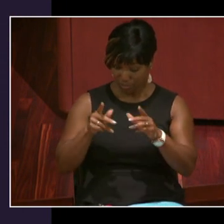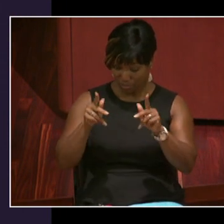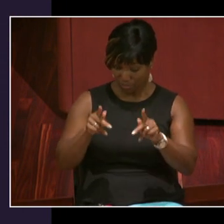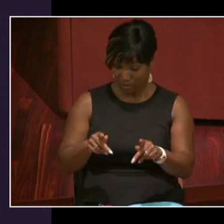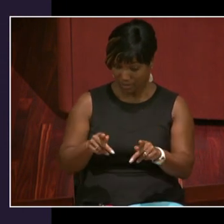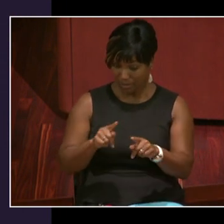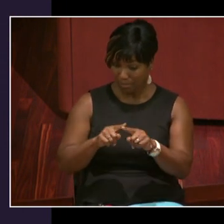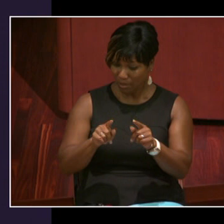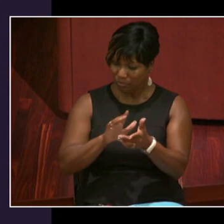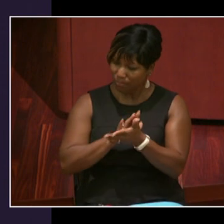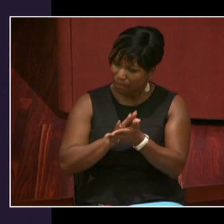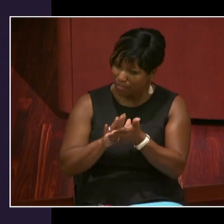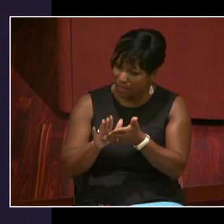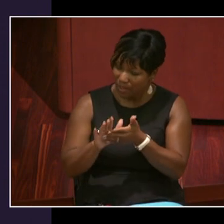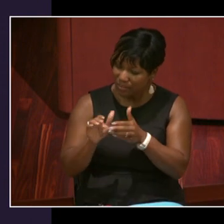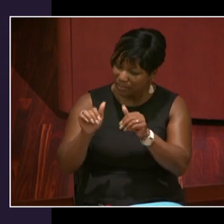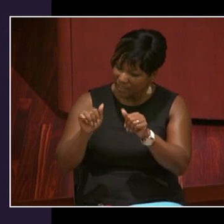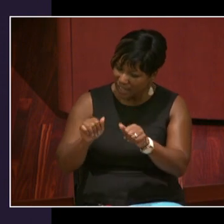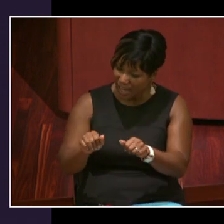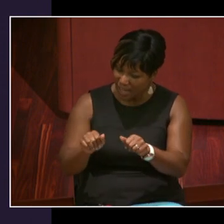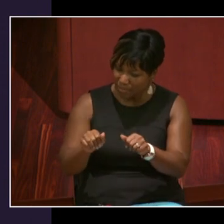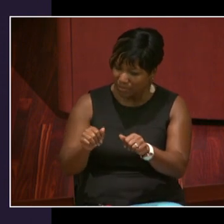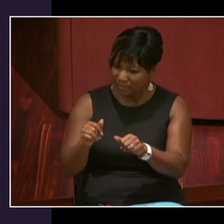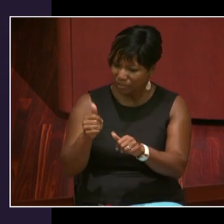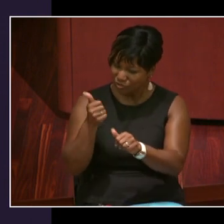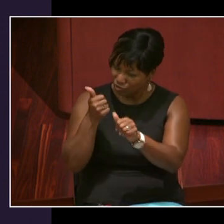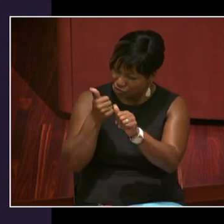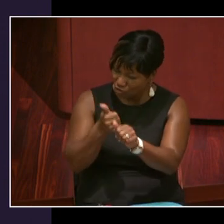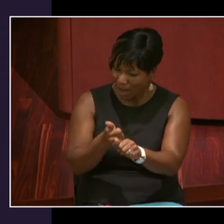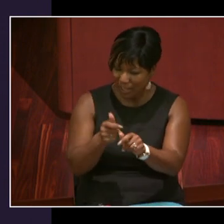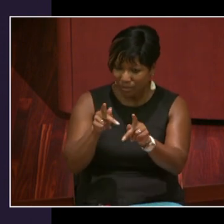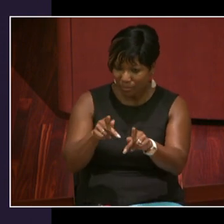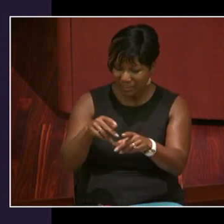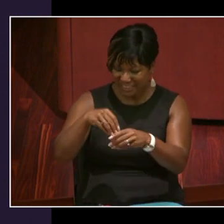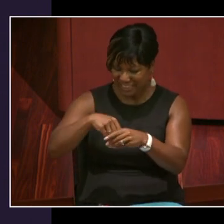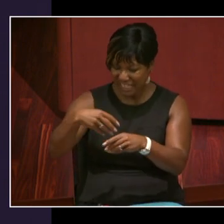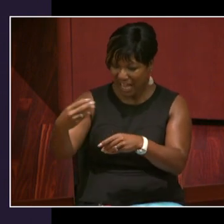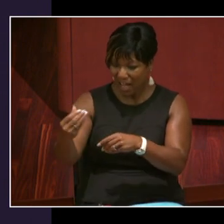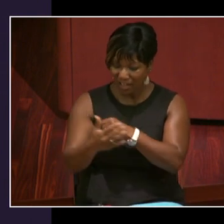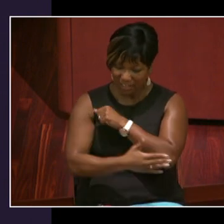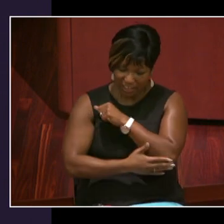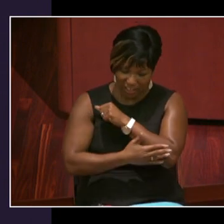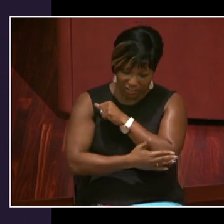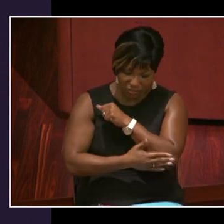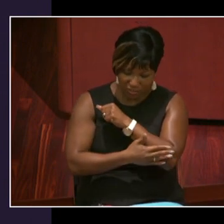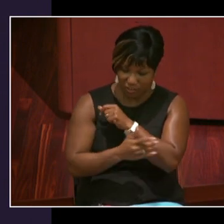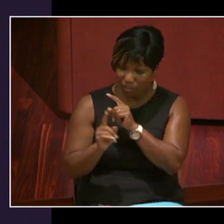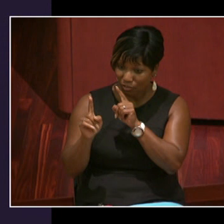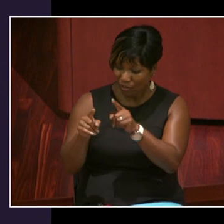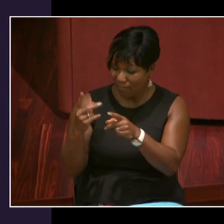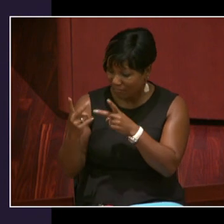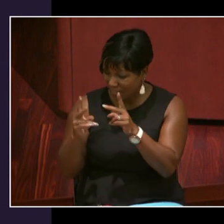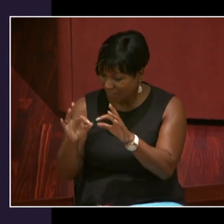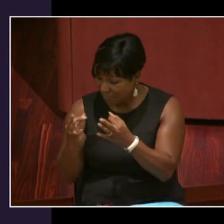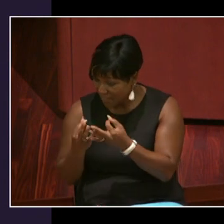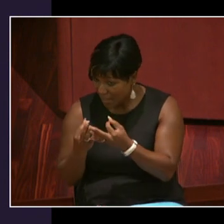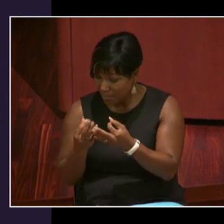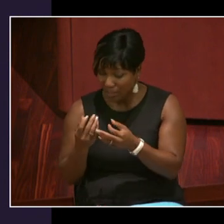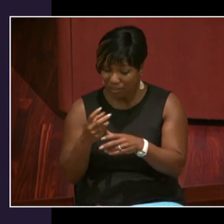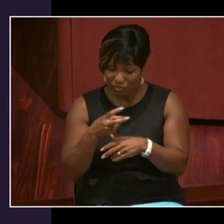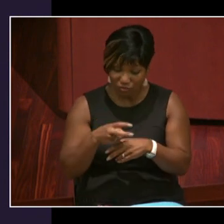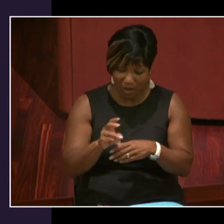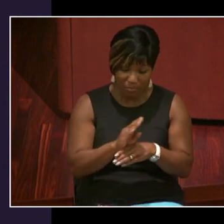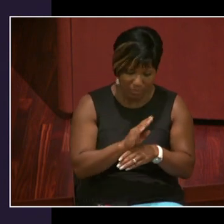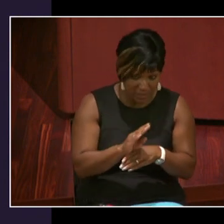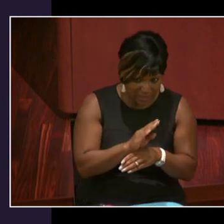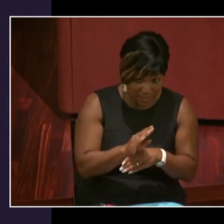thing here is that you're able to kind of track this person coming in and out of the country. Were they going to visit family? Were they traveling on business?